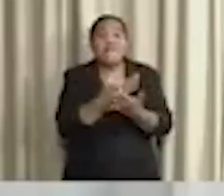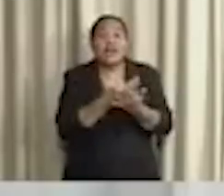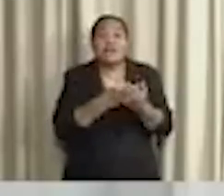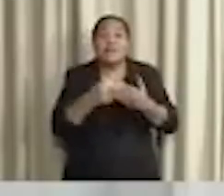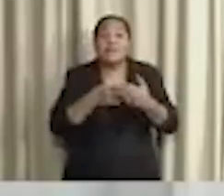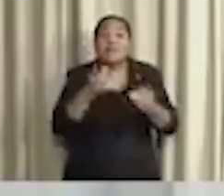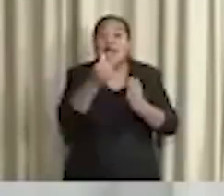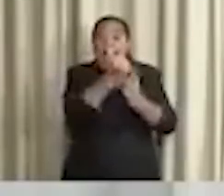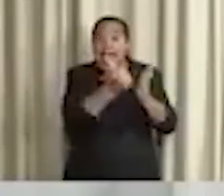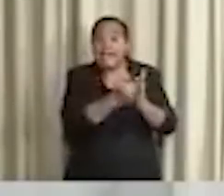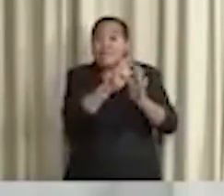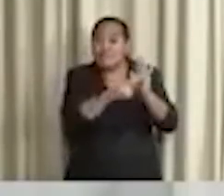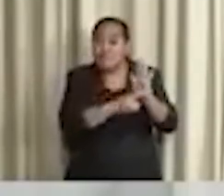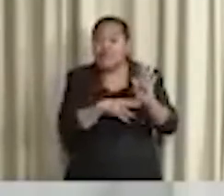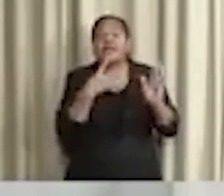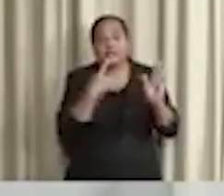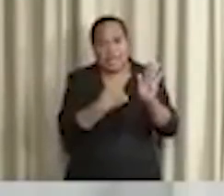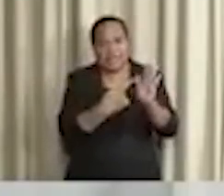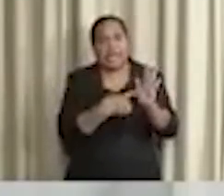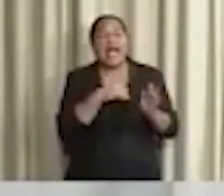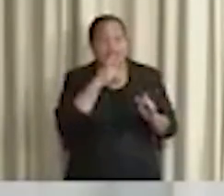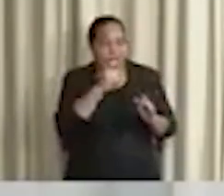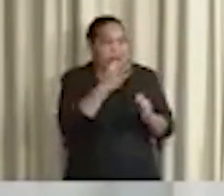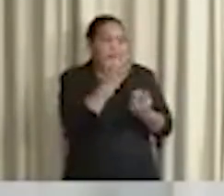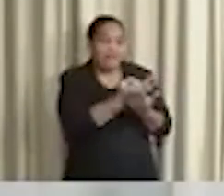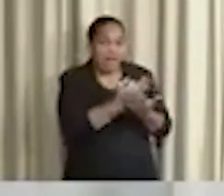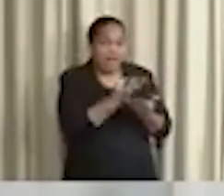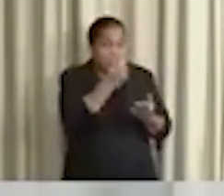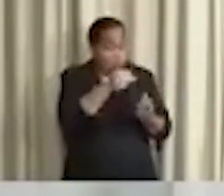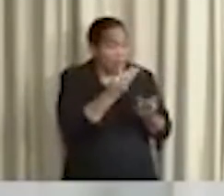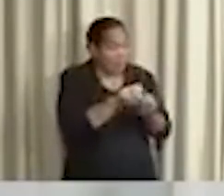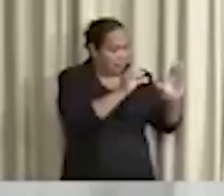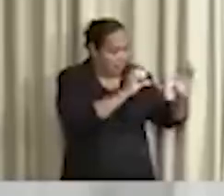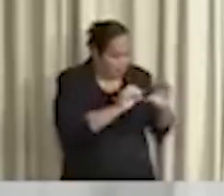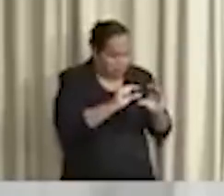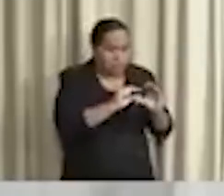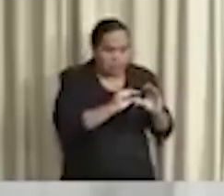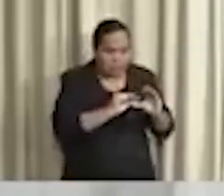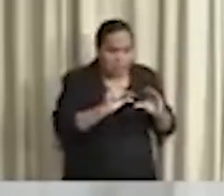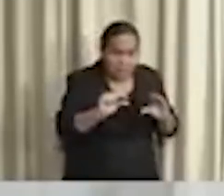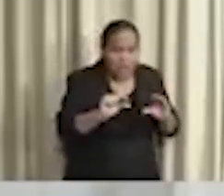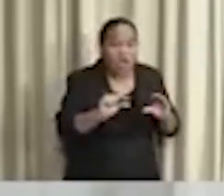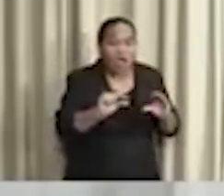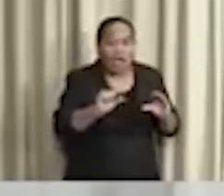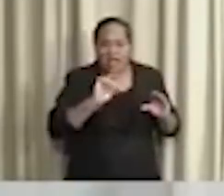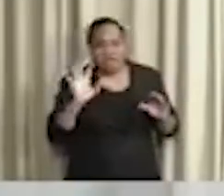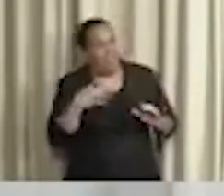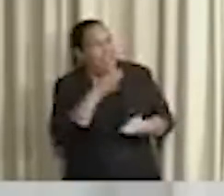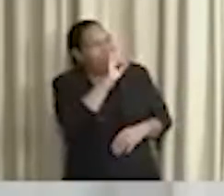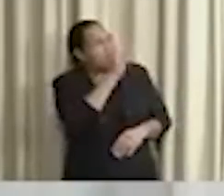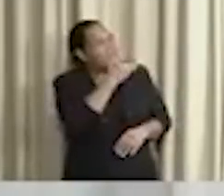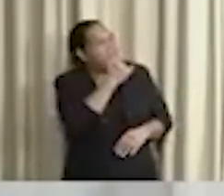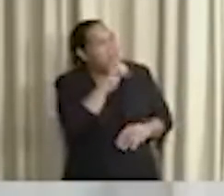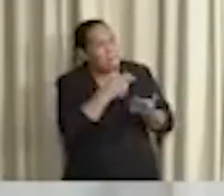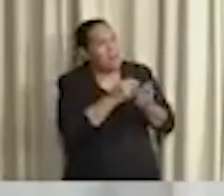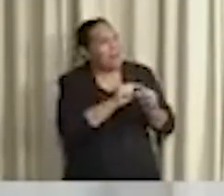2004 that enables the redeployment of available balances from other ministries to